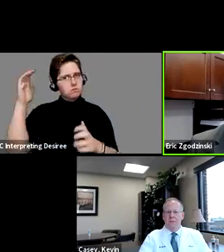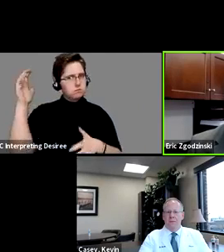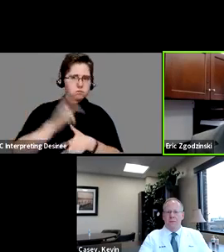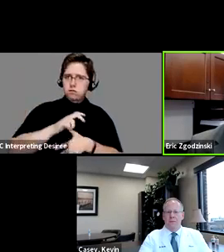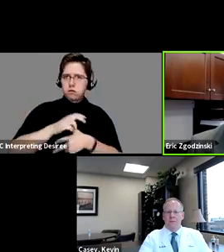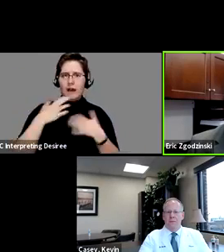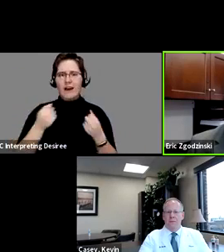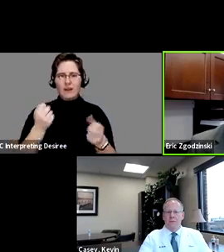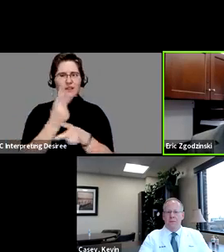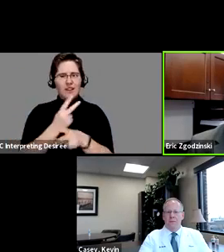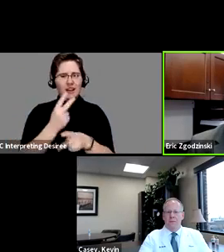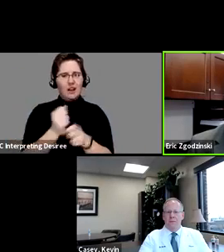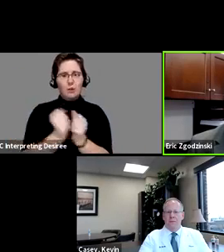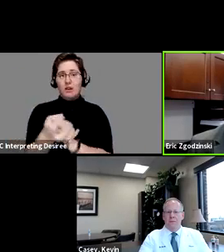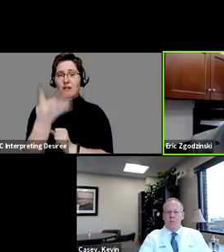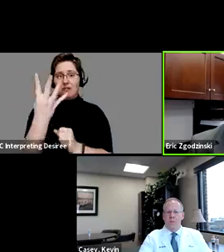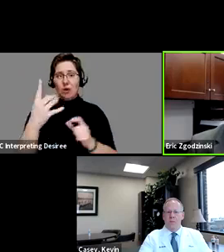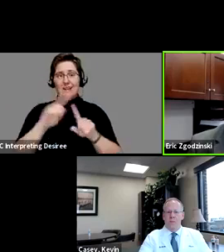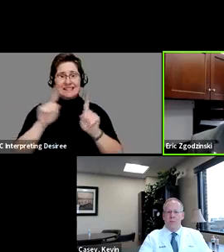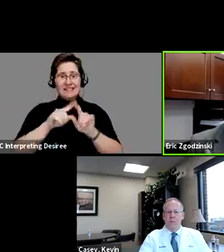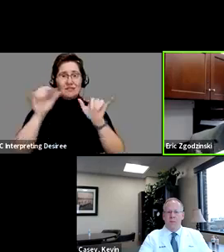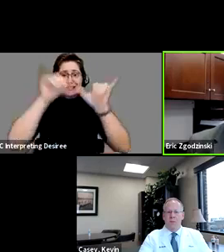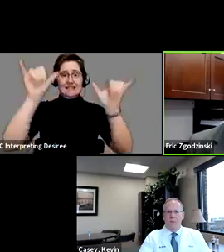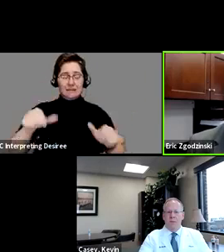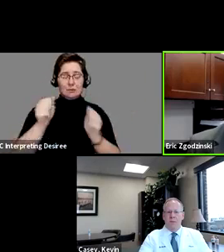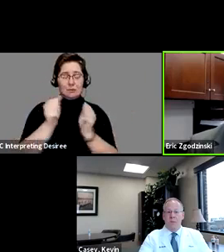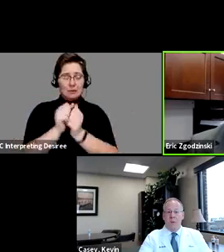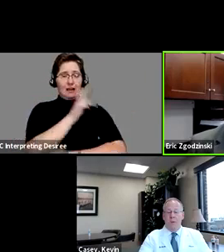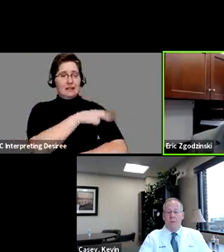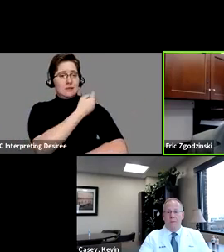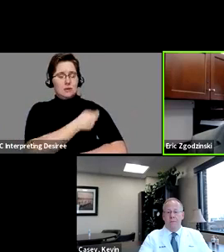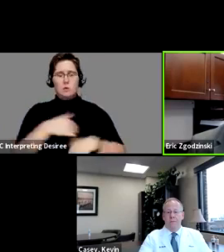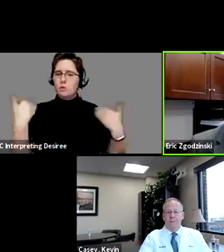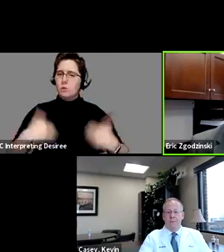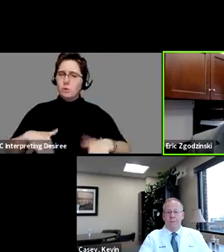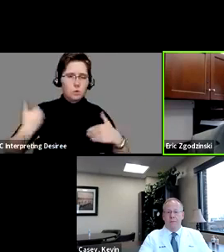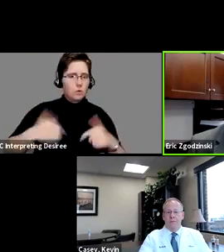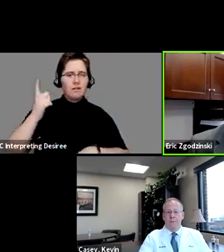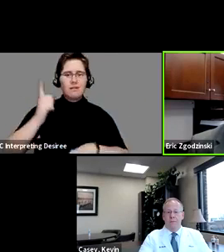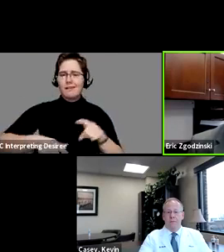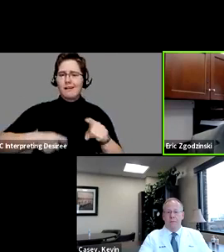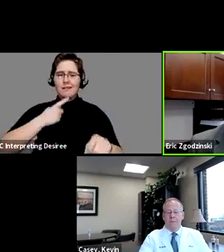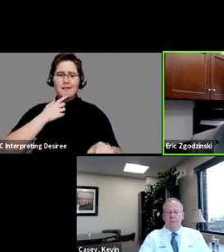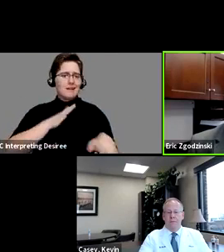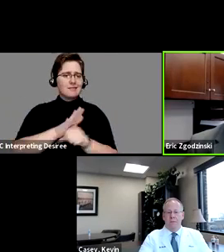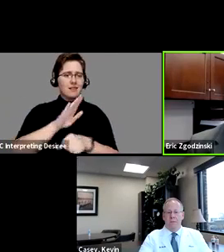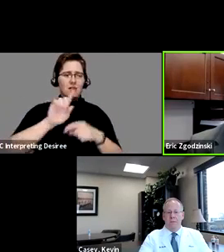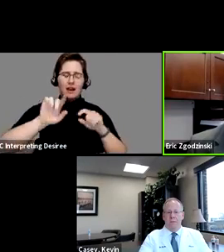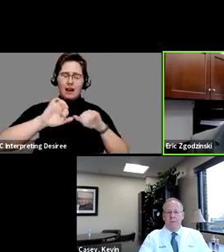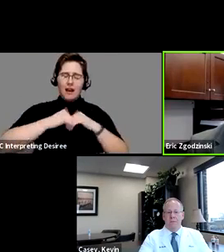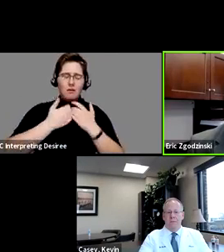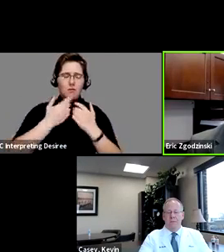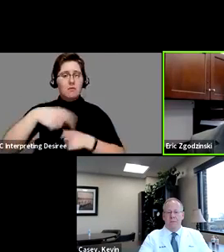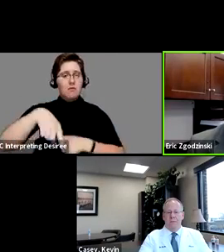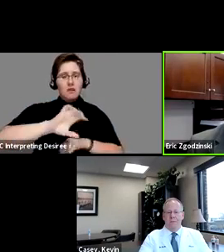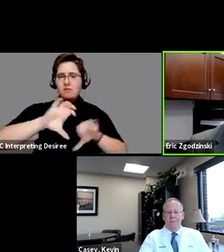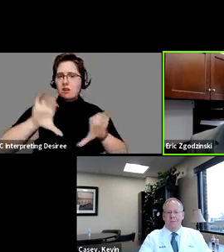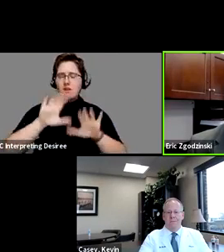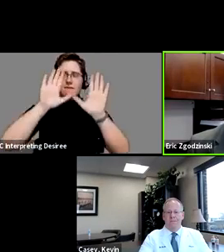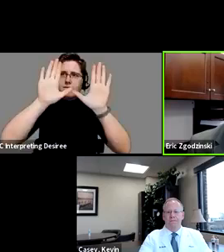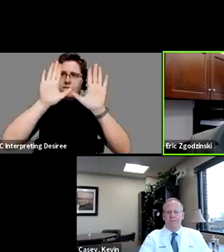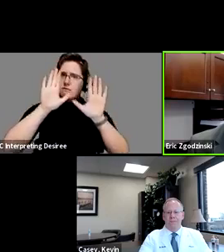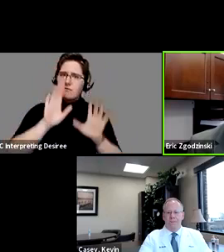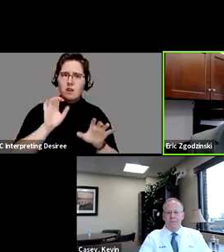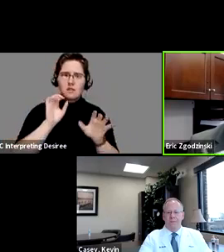4 different hospital systems. I cannot say enough about how they've done just an amazing job during this